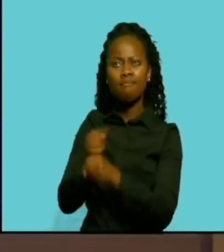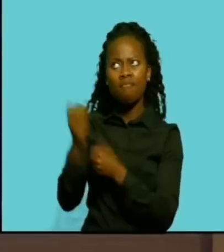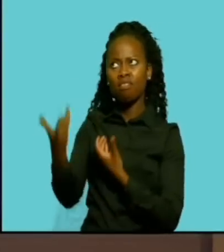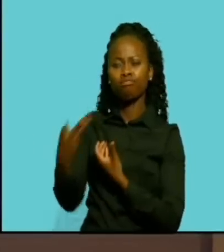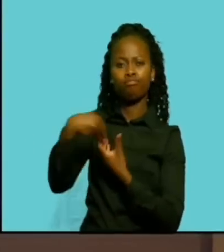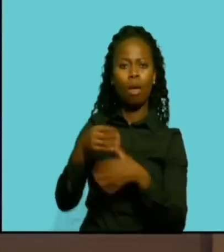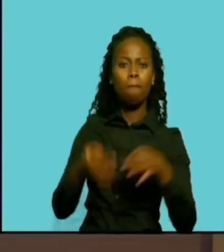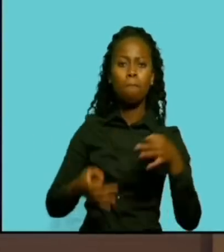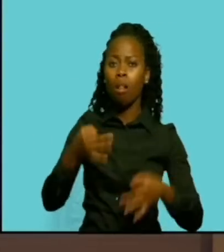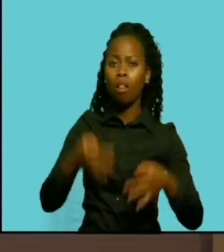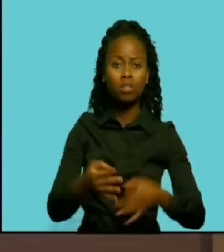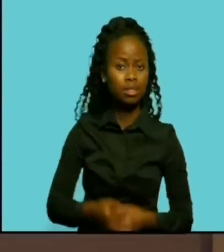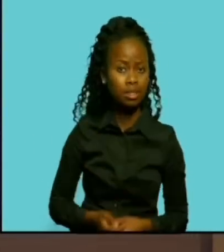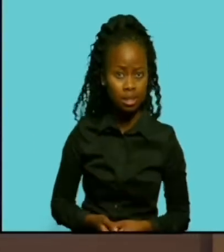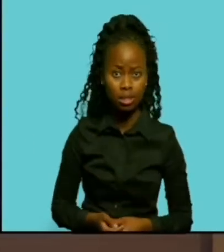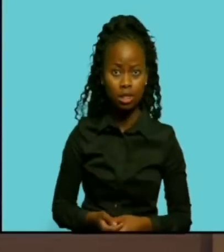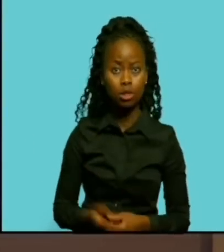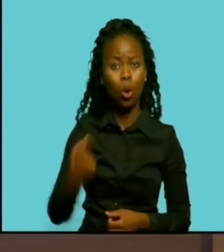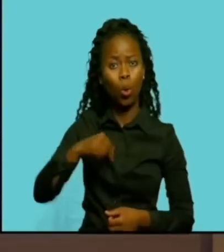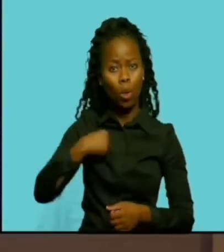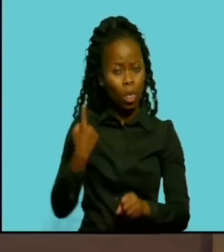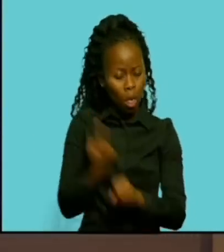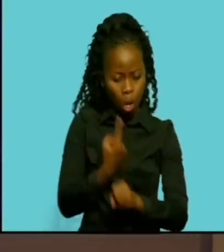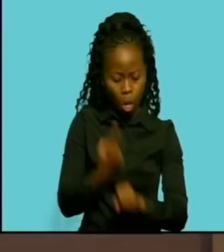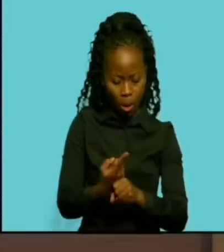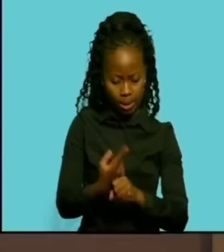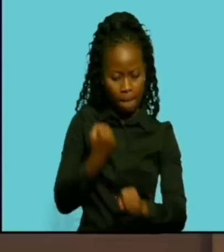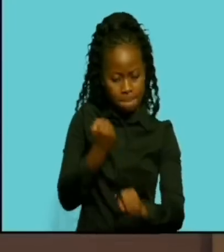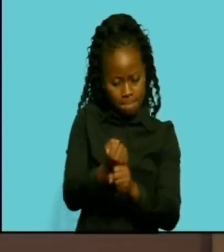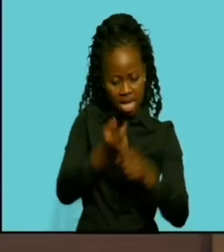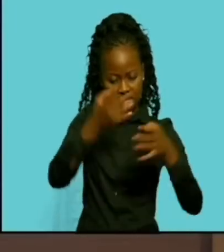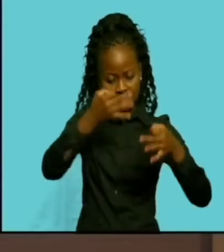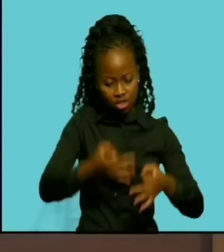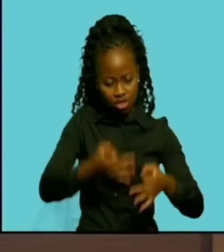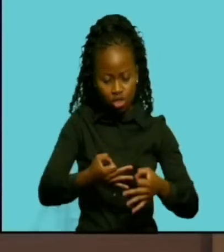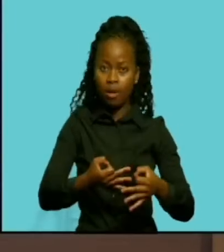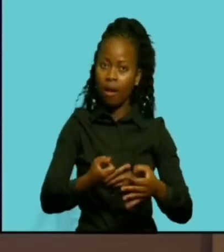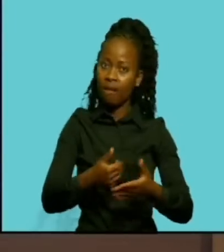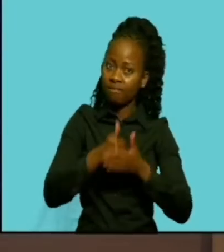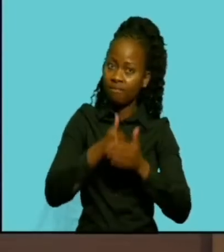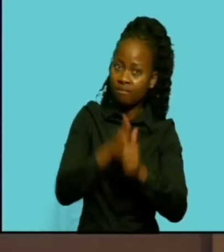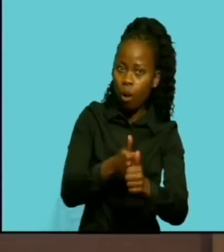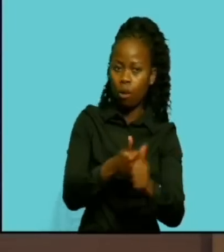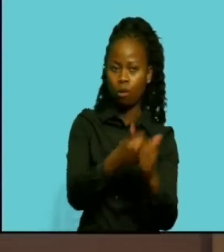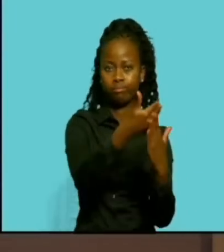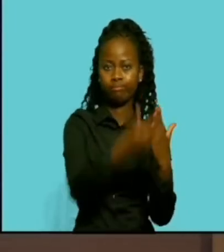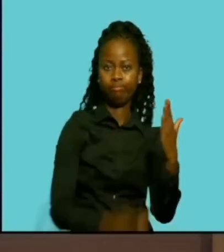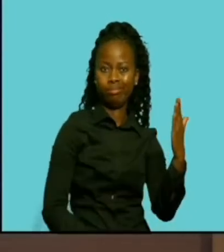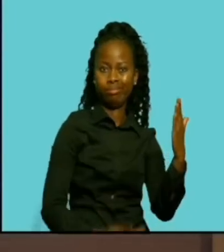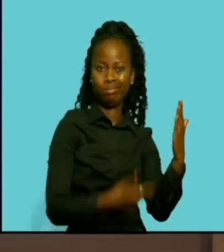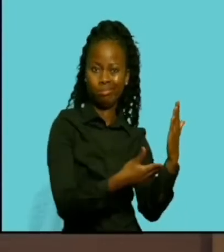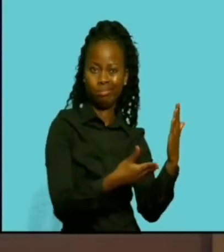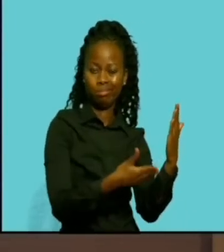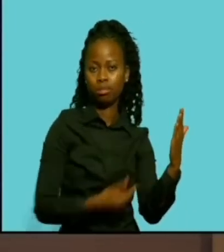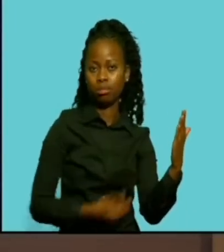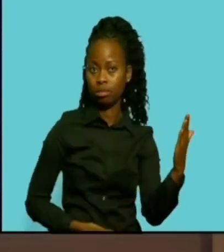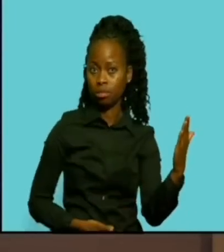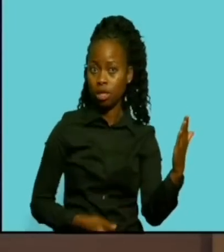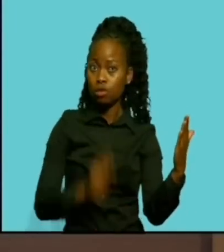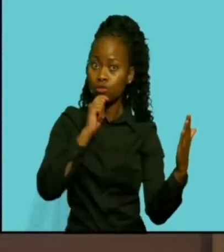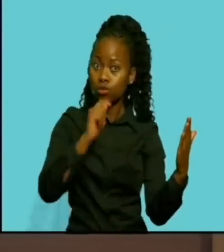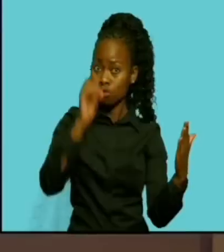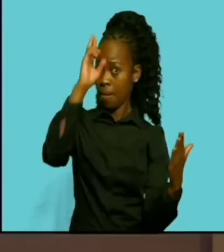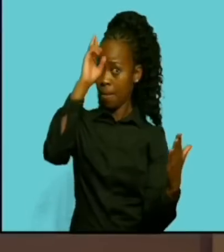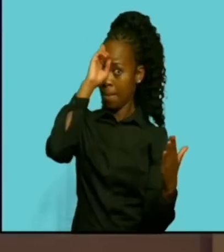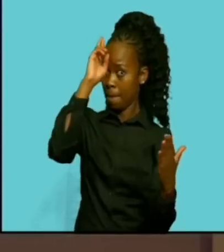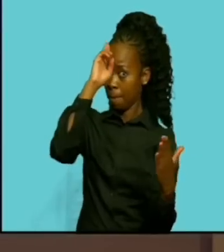appropriate stance in accordance with the mandate that we have been tasked with by